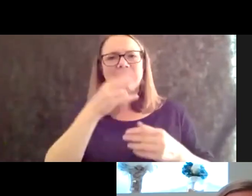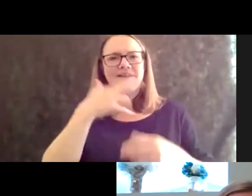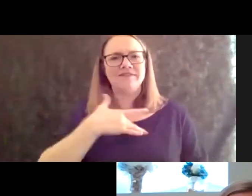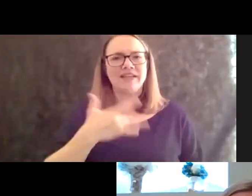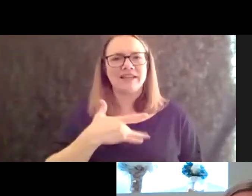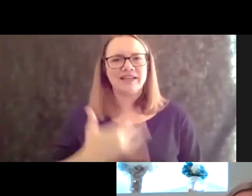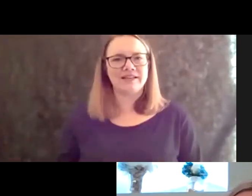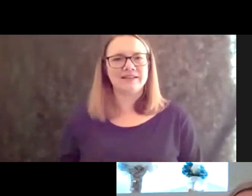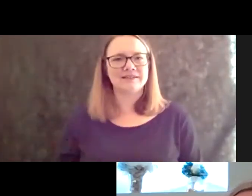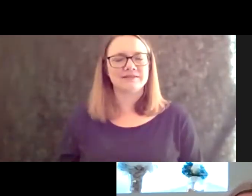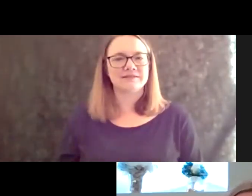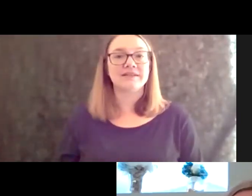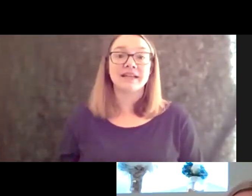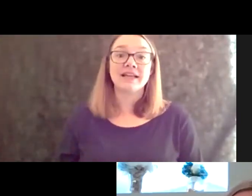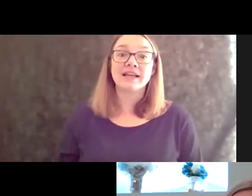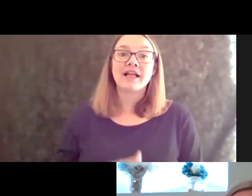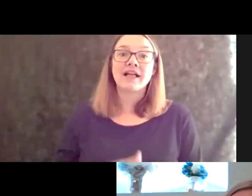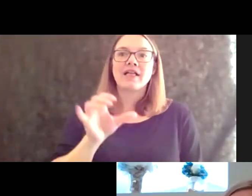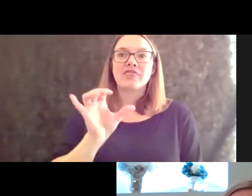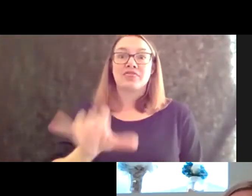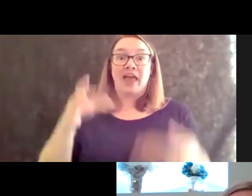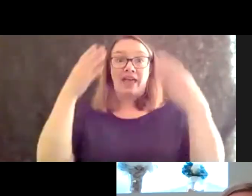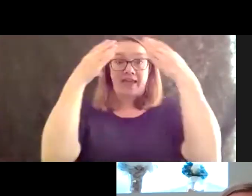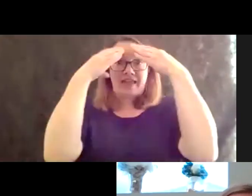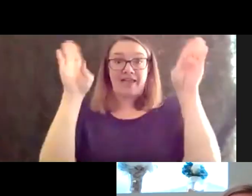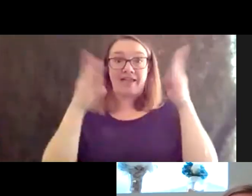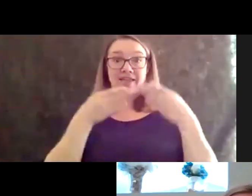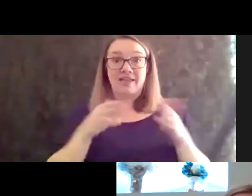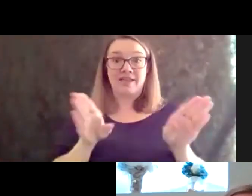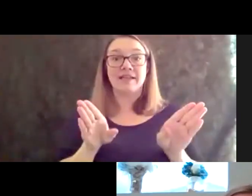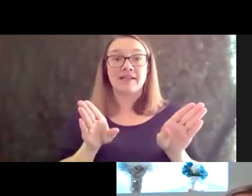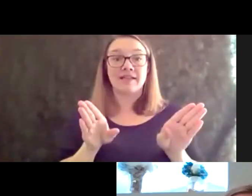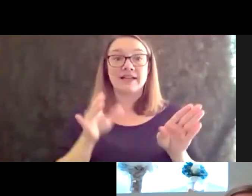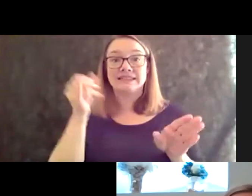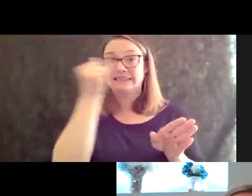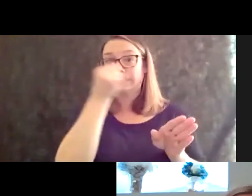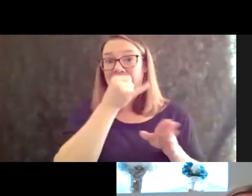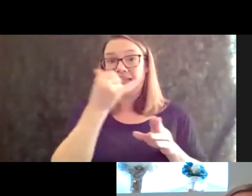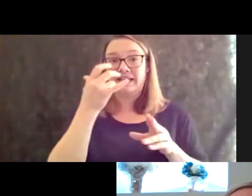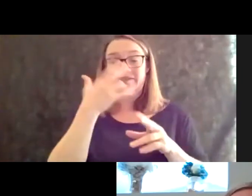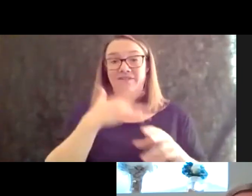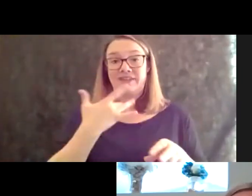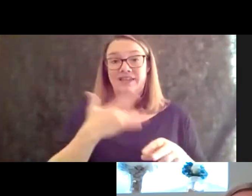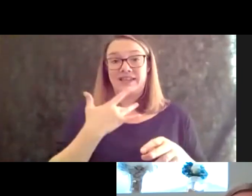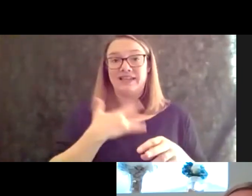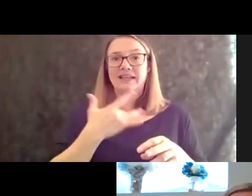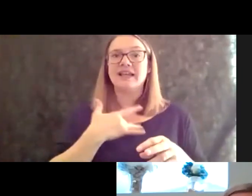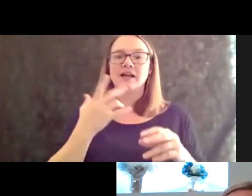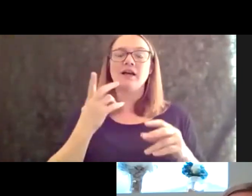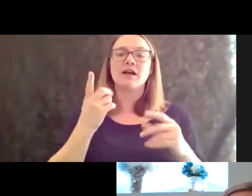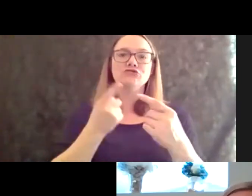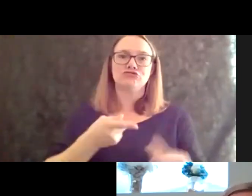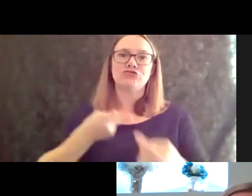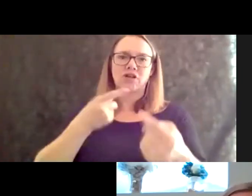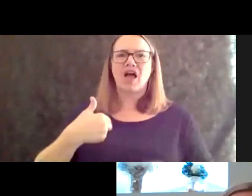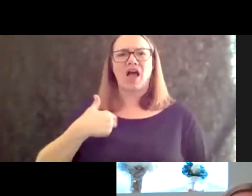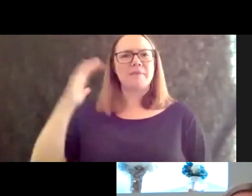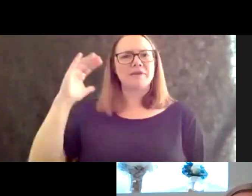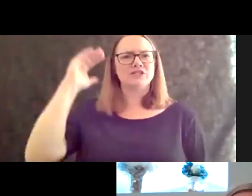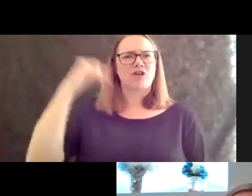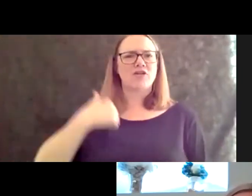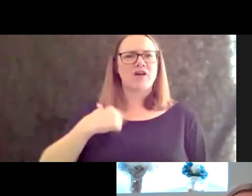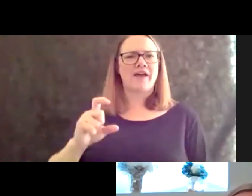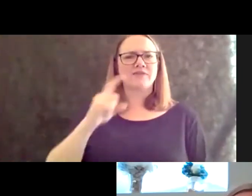So that vulnerability and that silly feeling is the biggest struggle because, you know, I'm an adult, I have to be